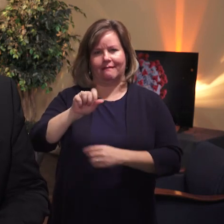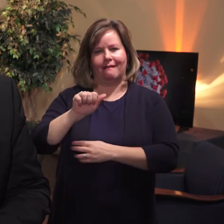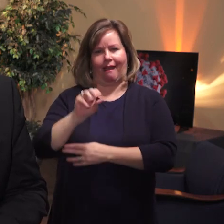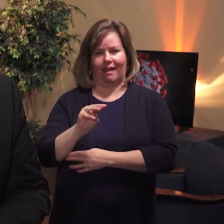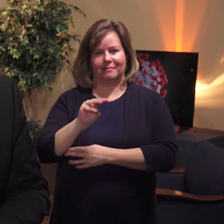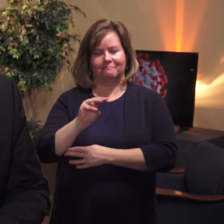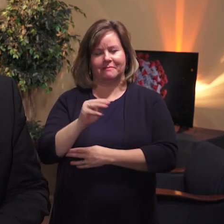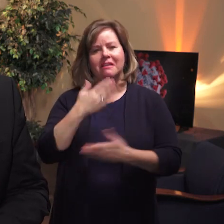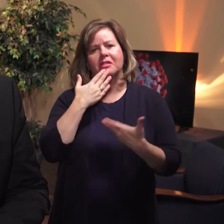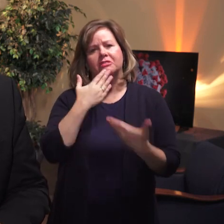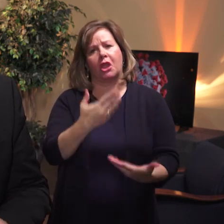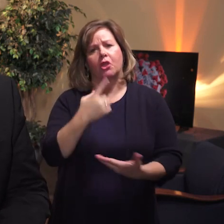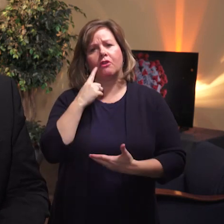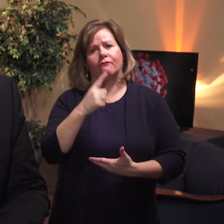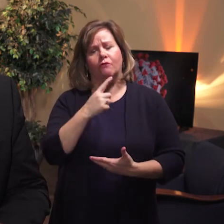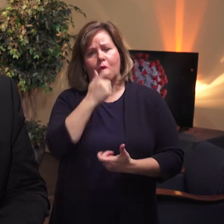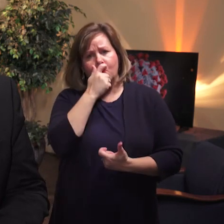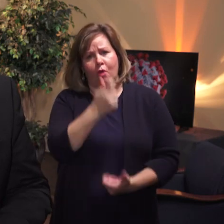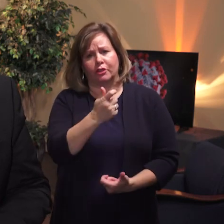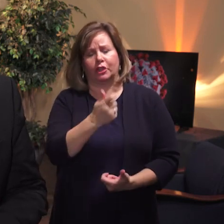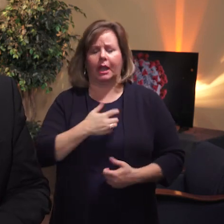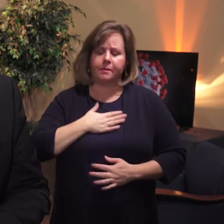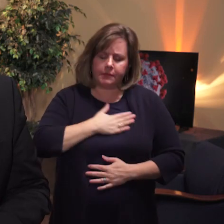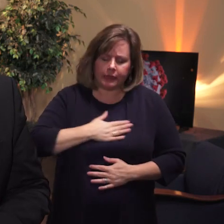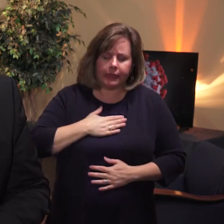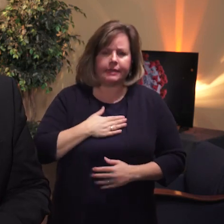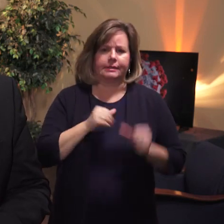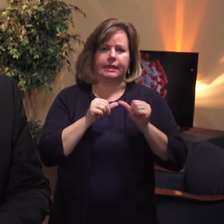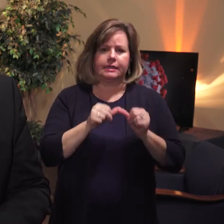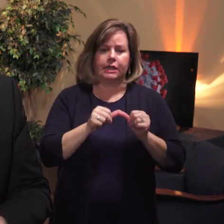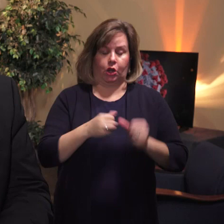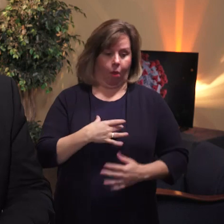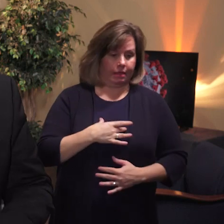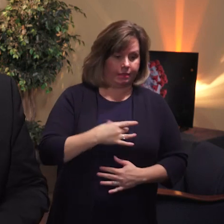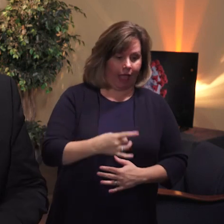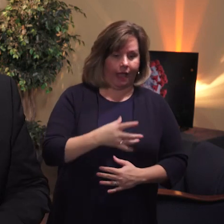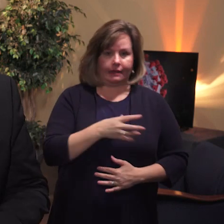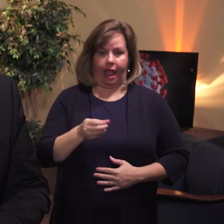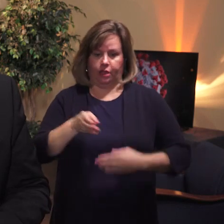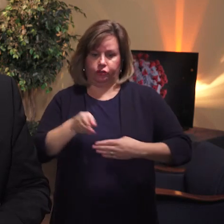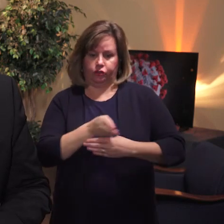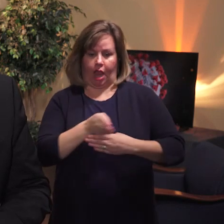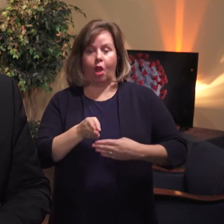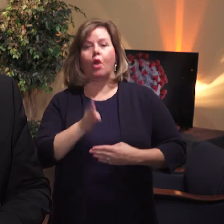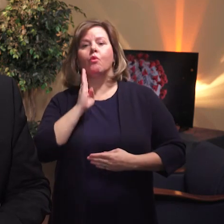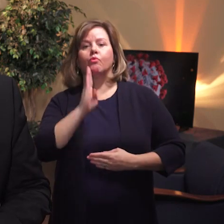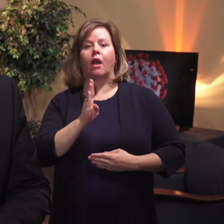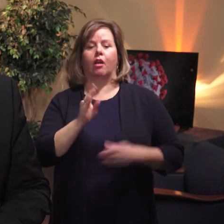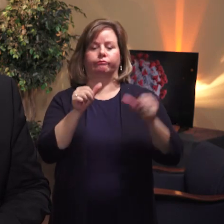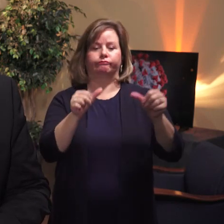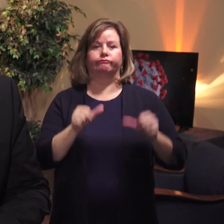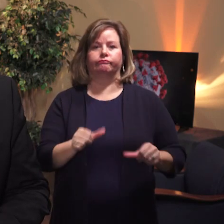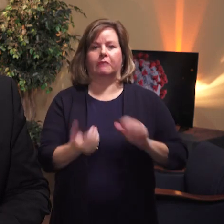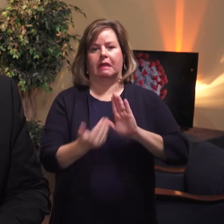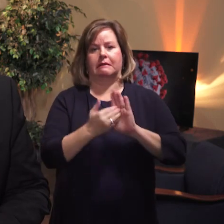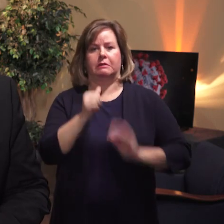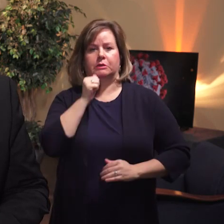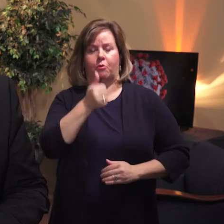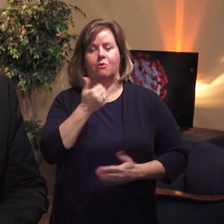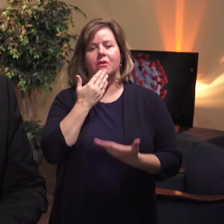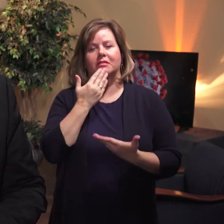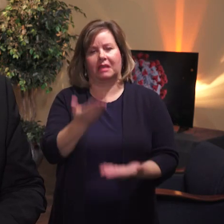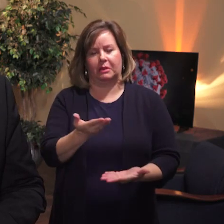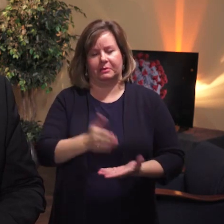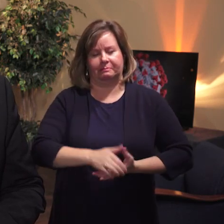Thank you for watching this update. Please continue to like and share our updates, and I'll be back tomorrow with more information about COVID-19. Thank you.